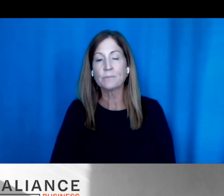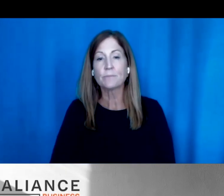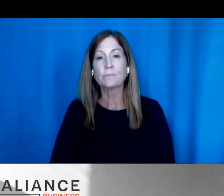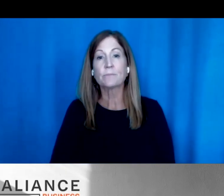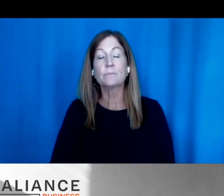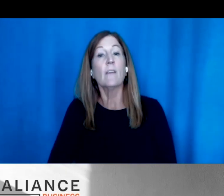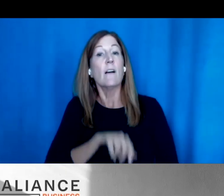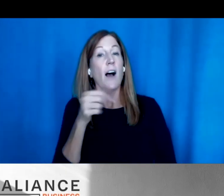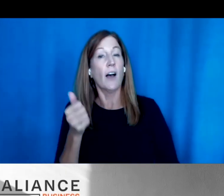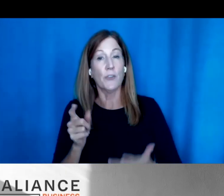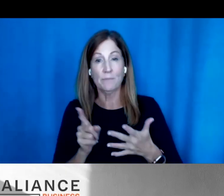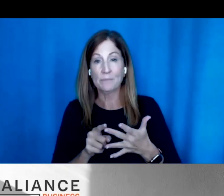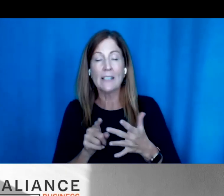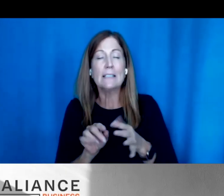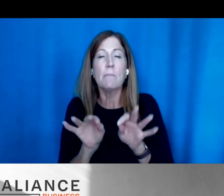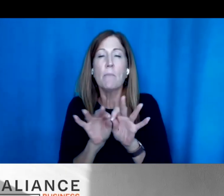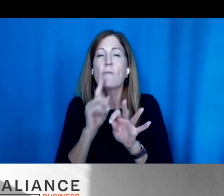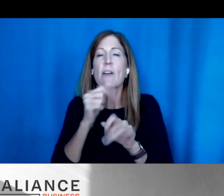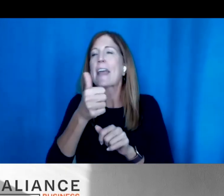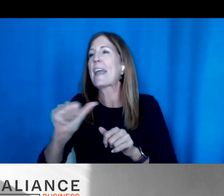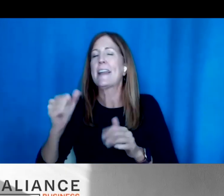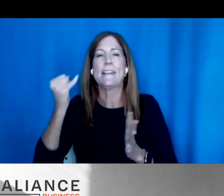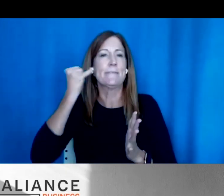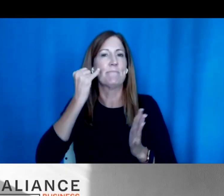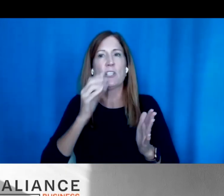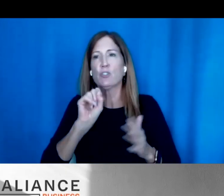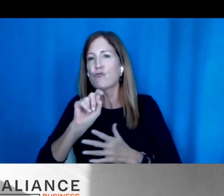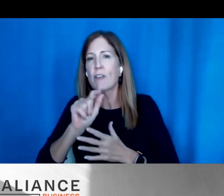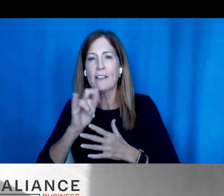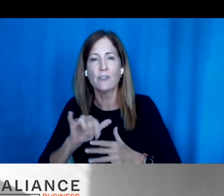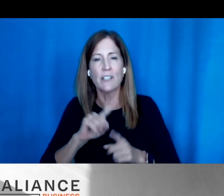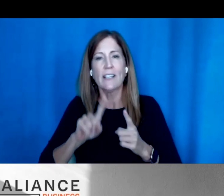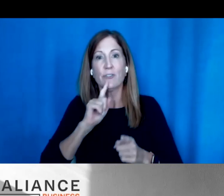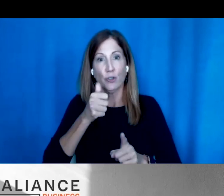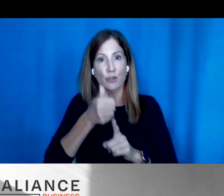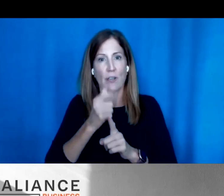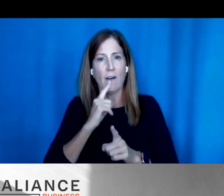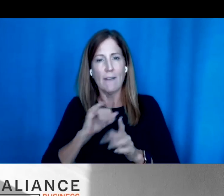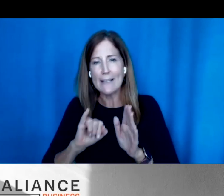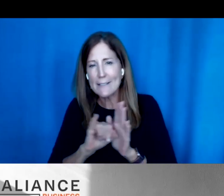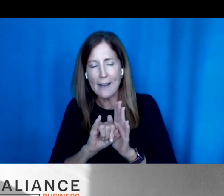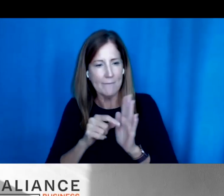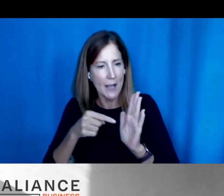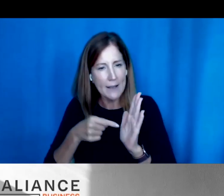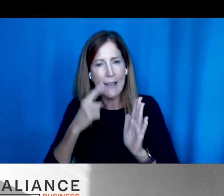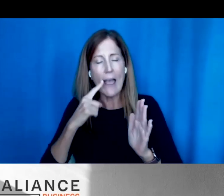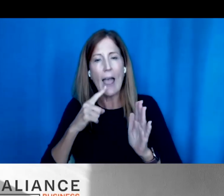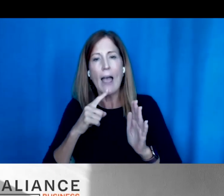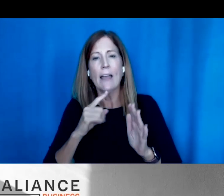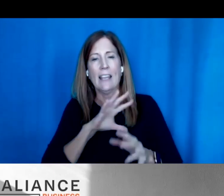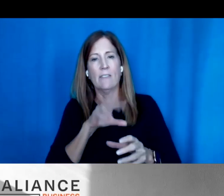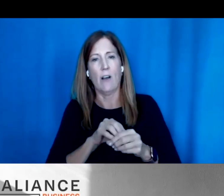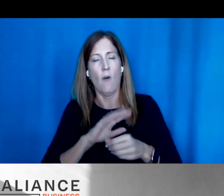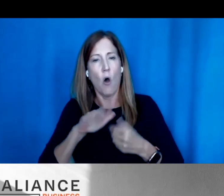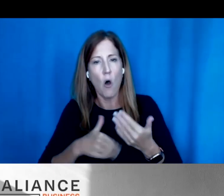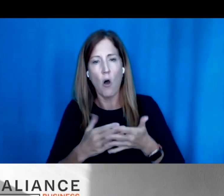any kind of a strategy that you're identifying is that you engage all levels of personnel.